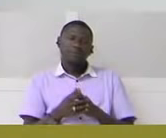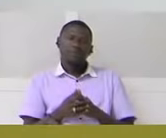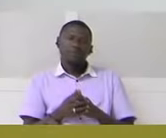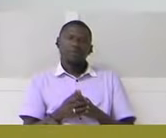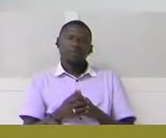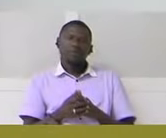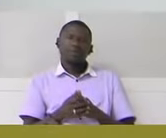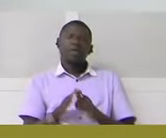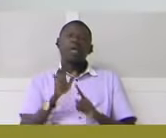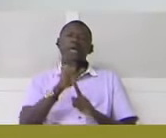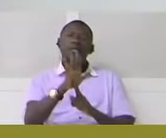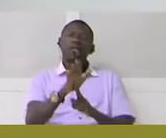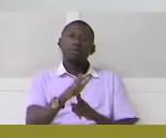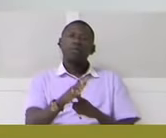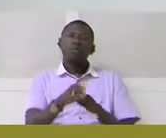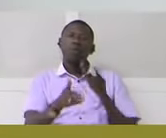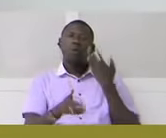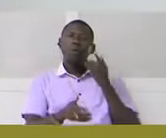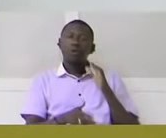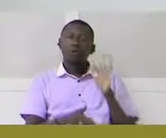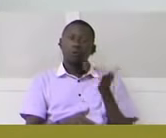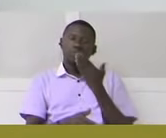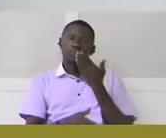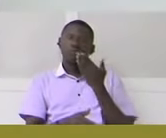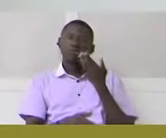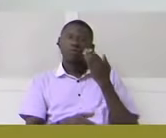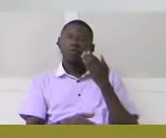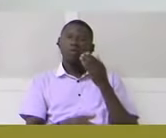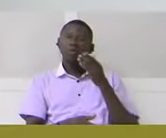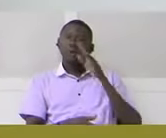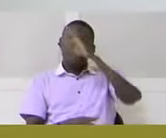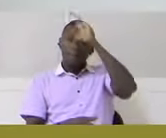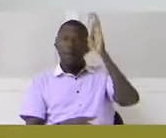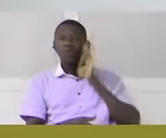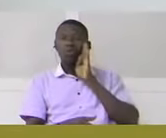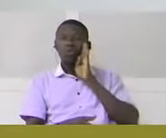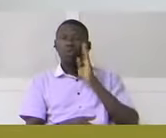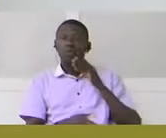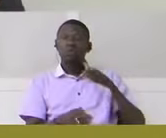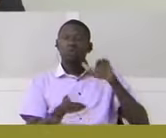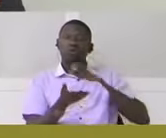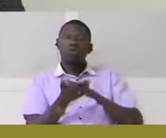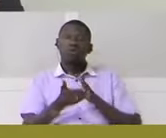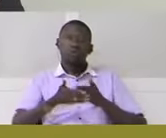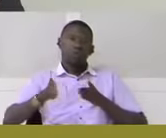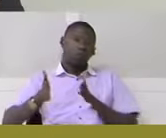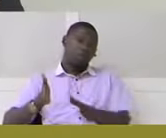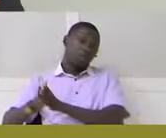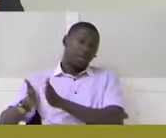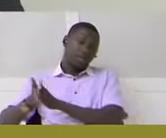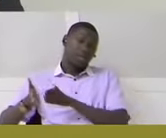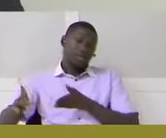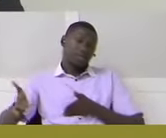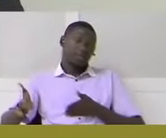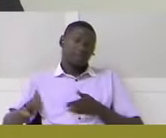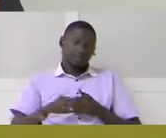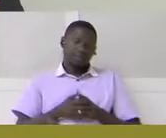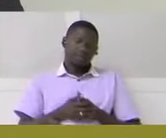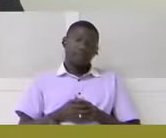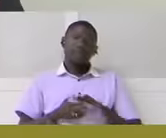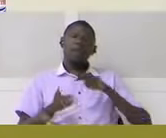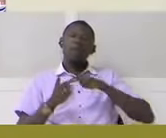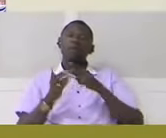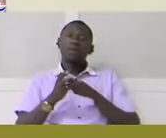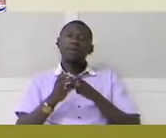right. Nive bokan nam Banjulunding ibulu bala la. And obviously the shop was located across the highway. Amunta bidiko nyim